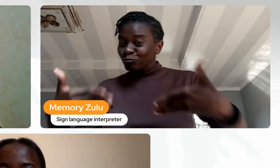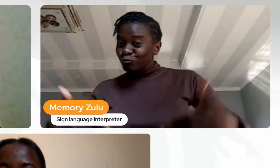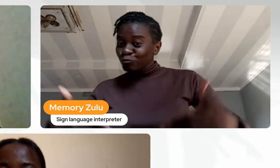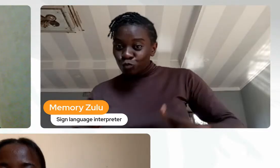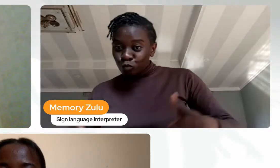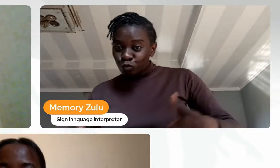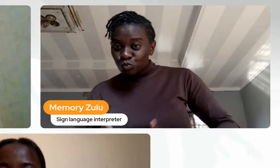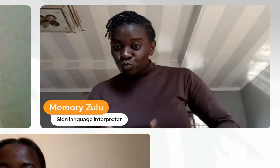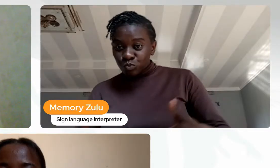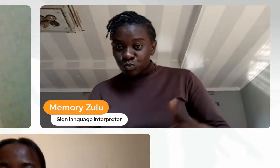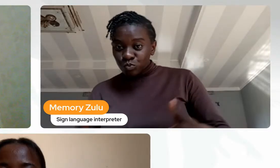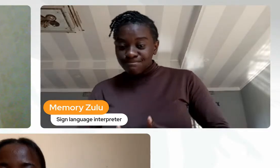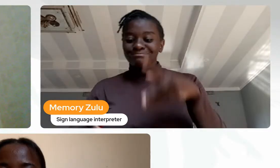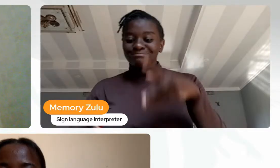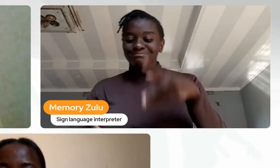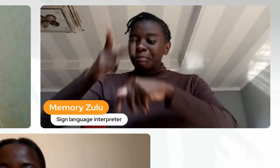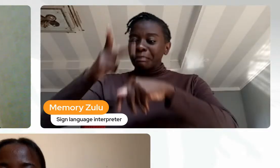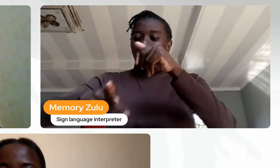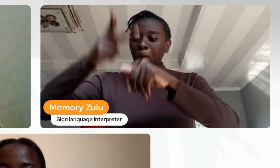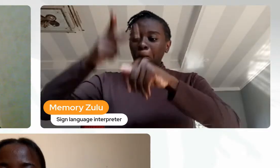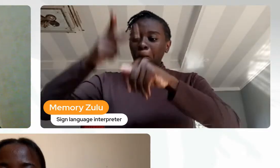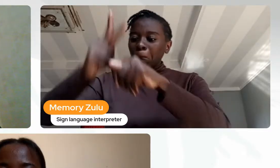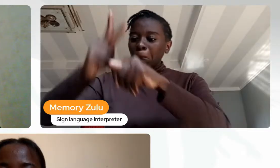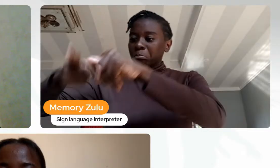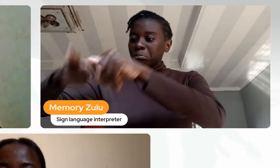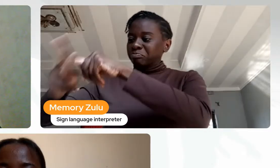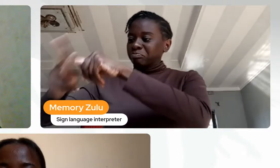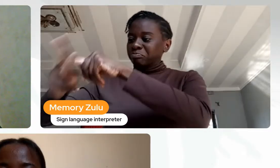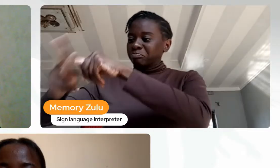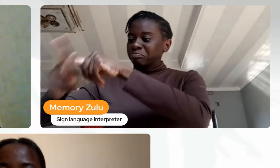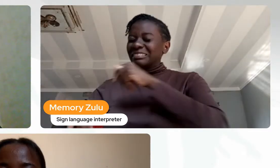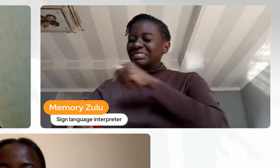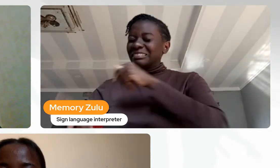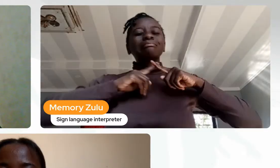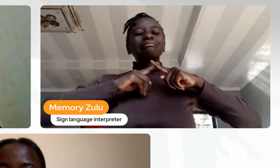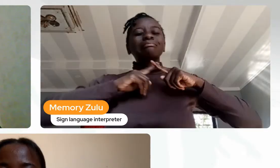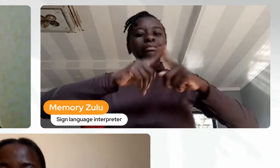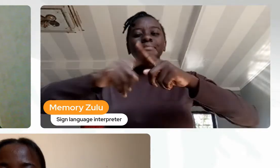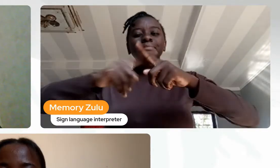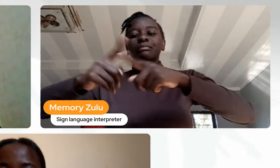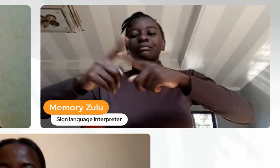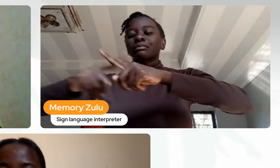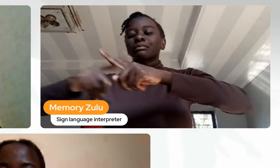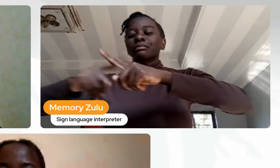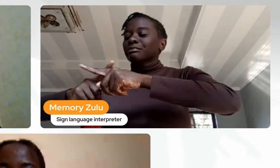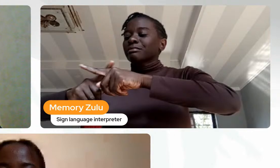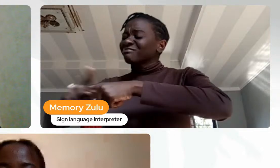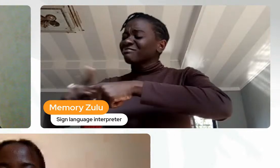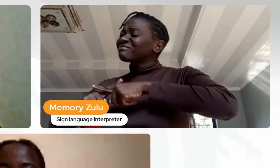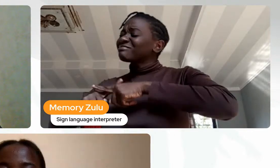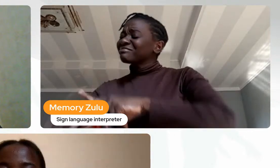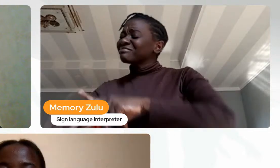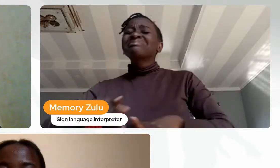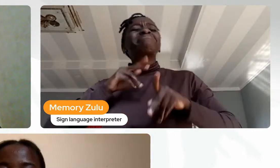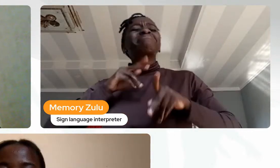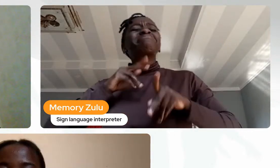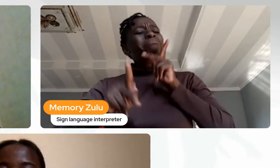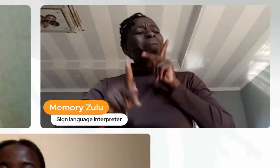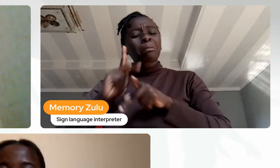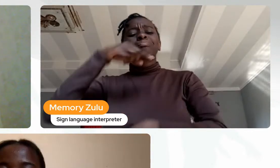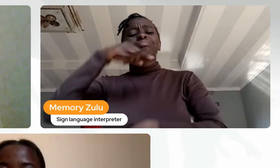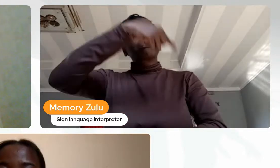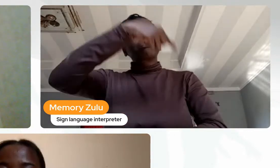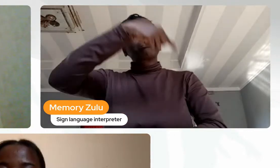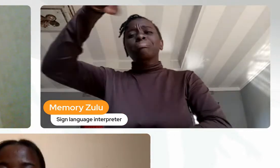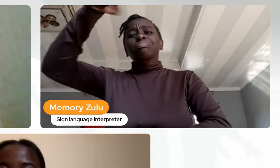to do now is to find a sugar daddy who is going to be there to fund them. And at the end